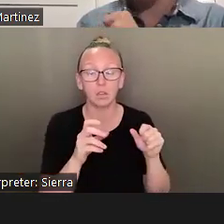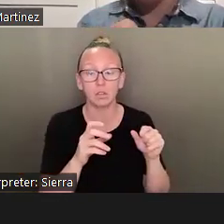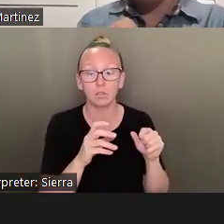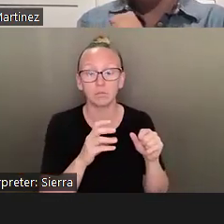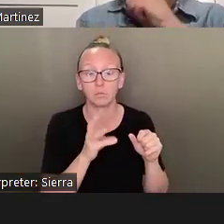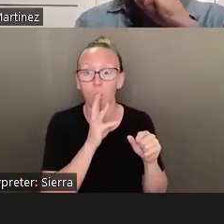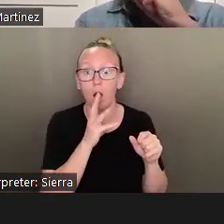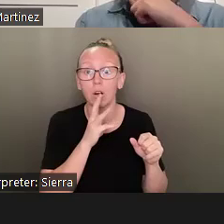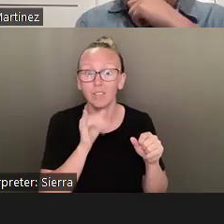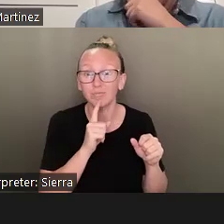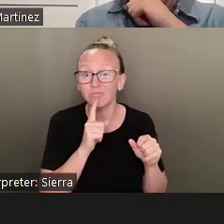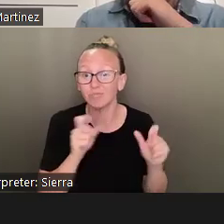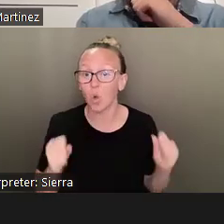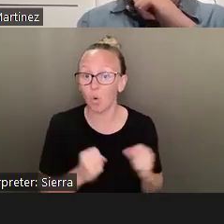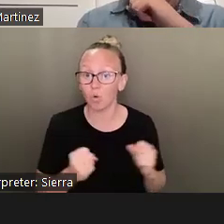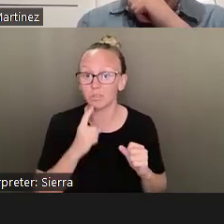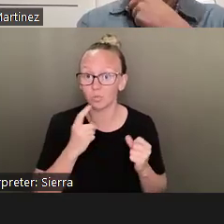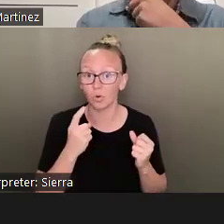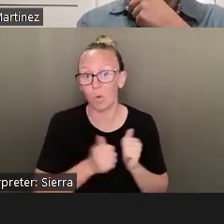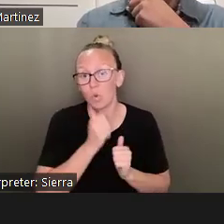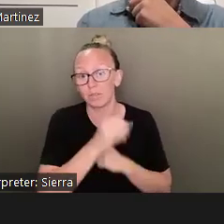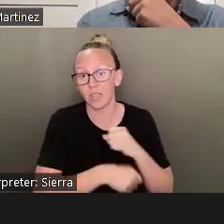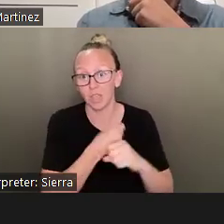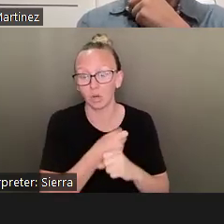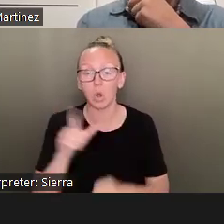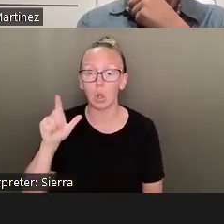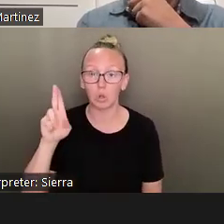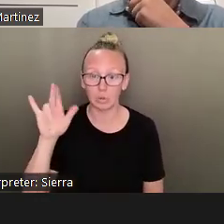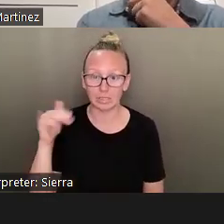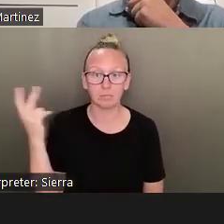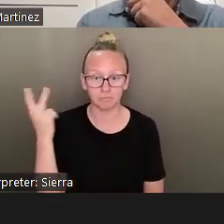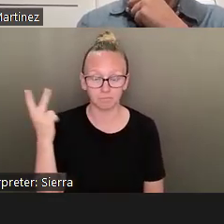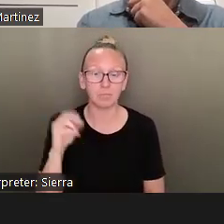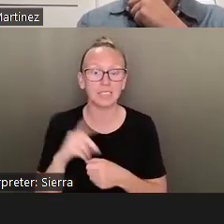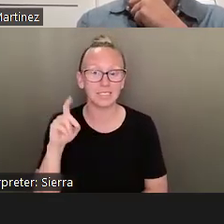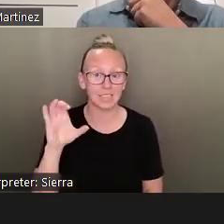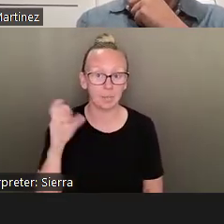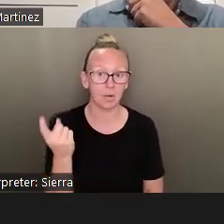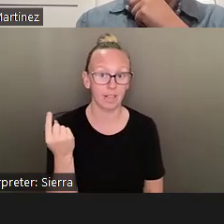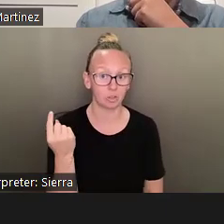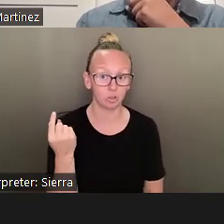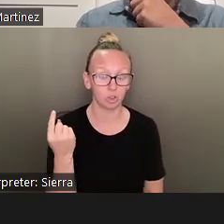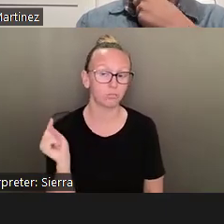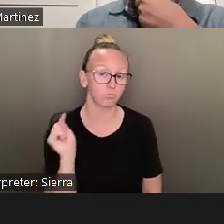year. So Lucy and I took a trip in December of last year, and I swam the